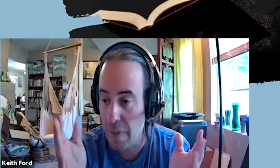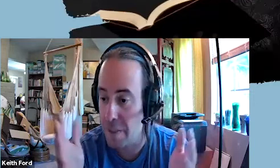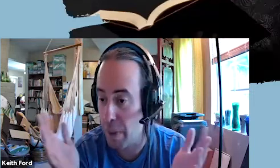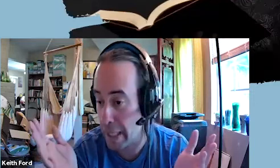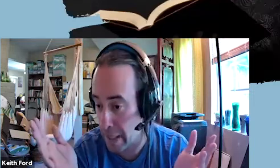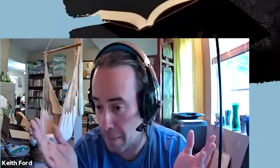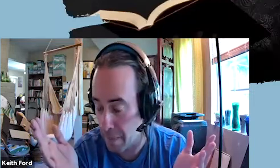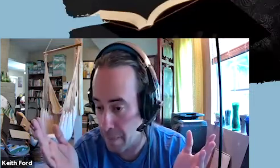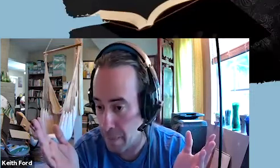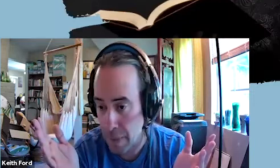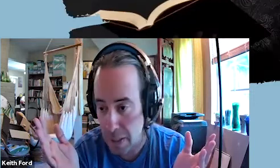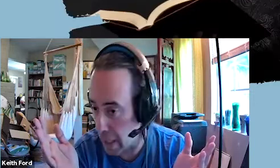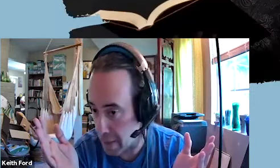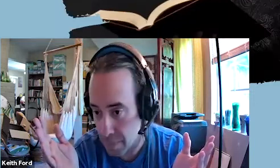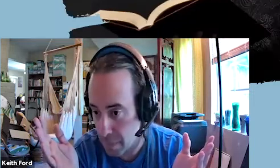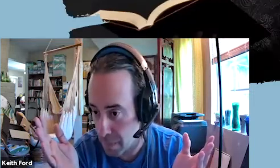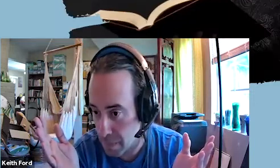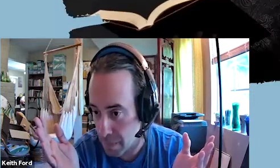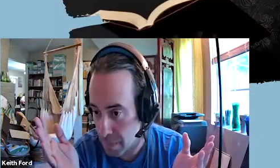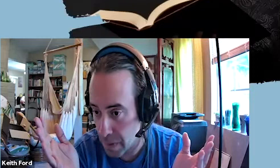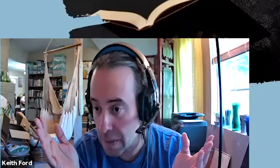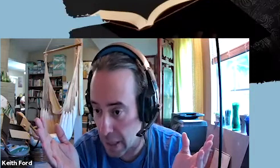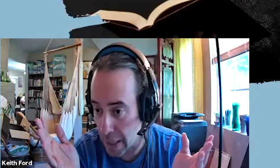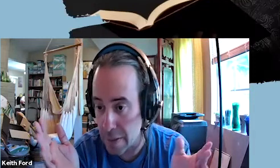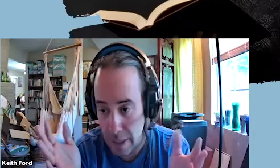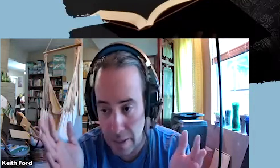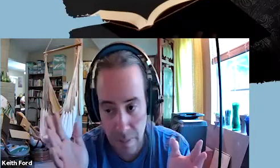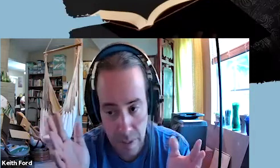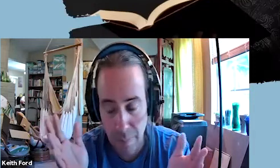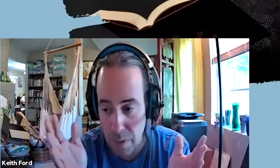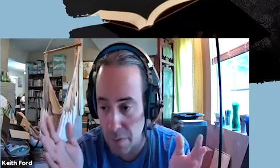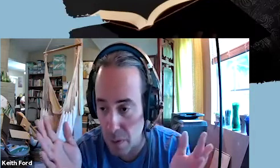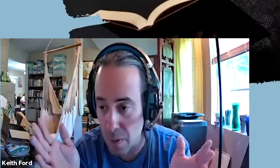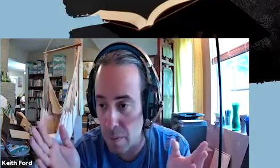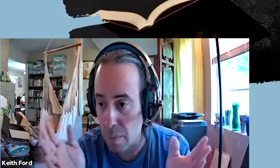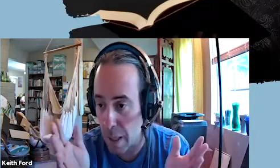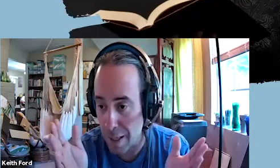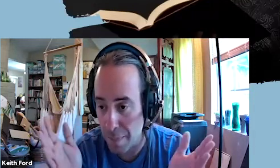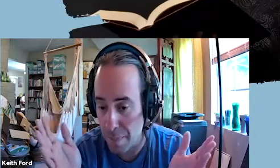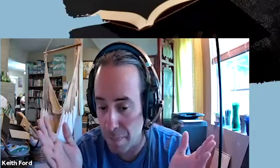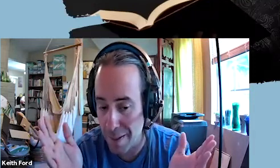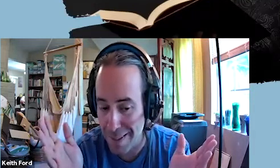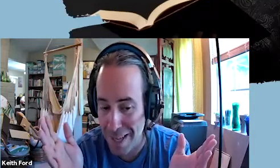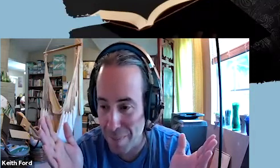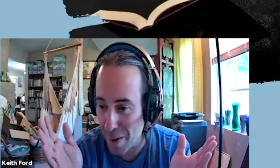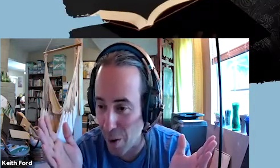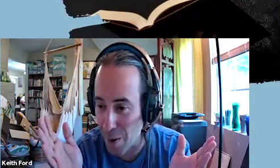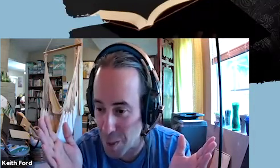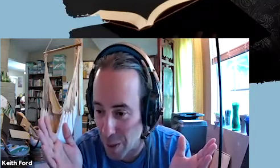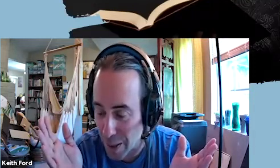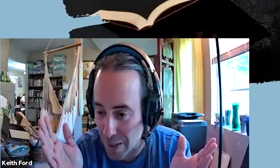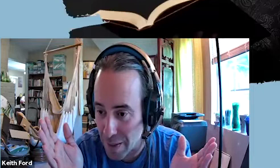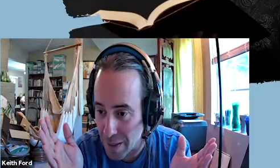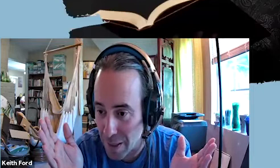offer, that it's binding. It's not. It's not. As some of us have learned by